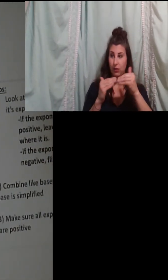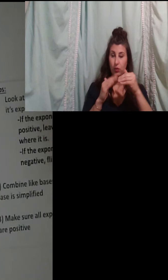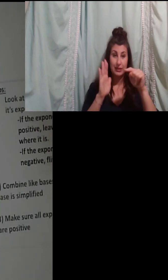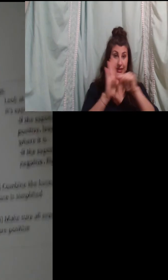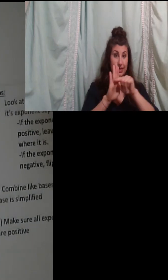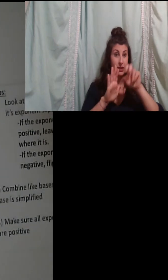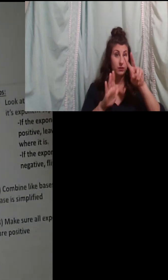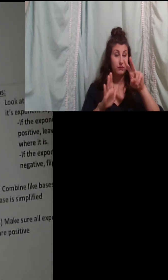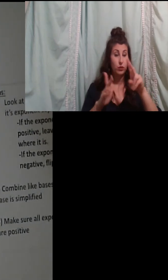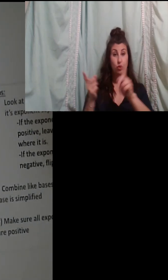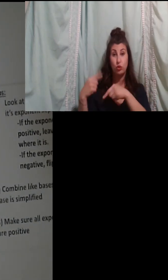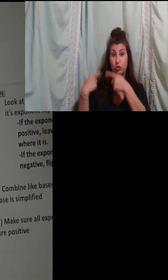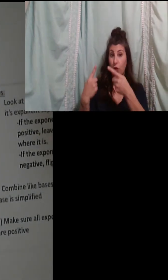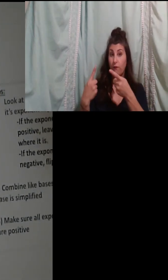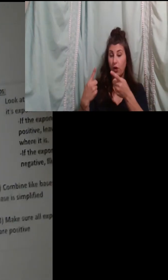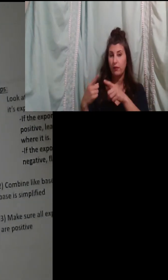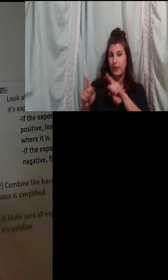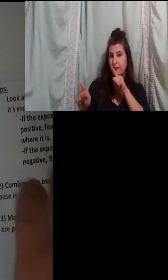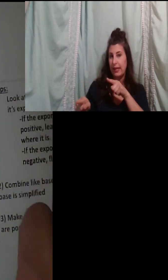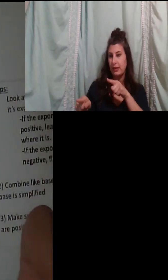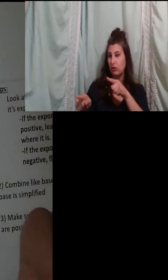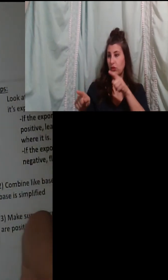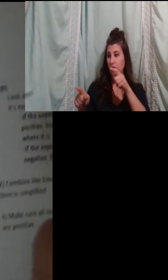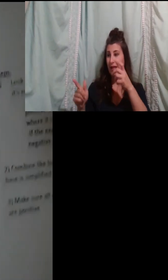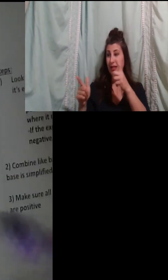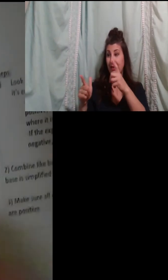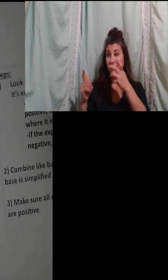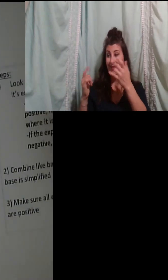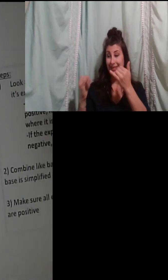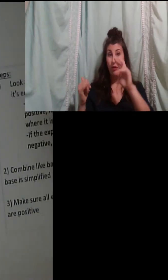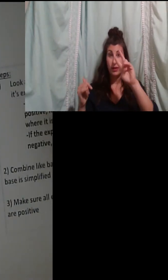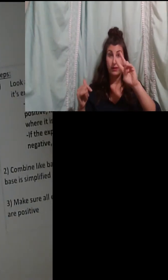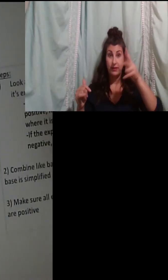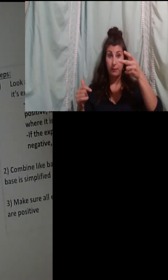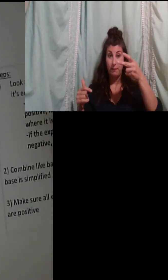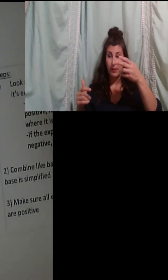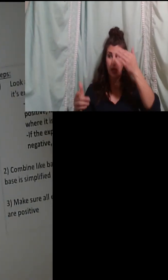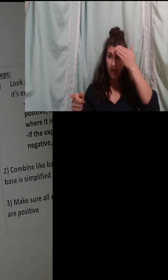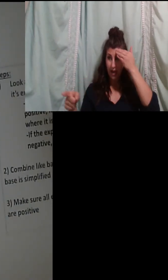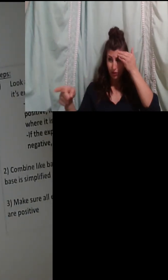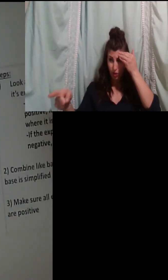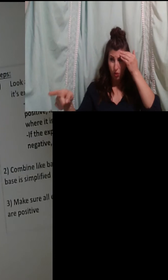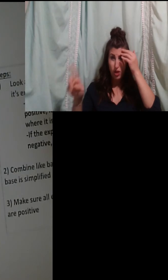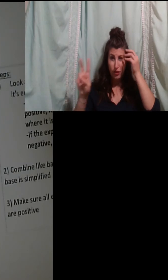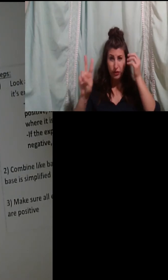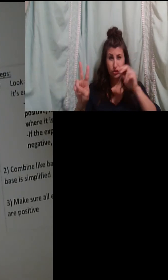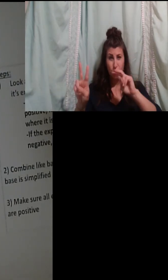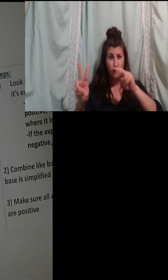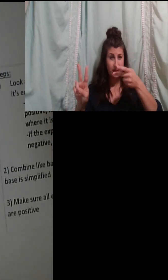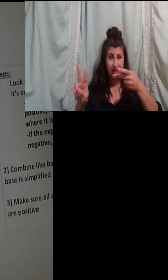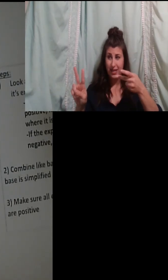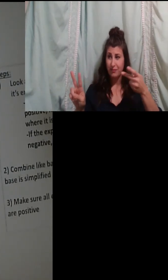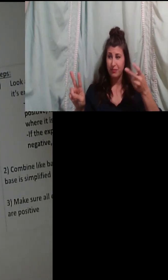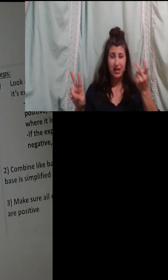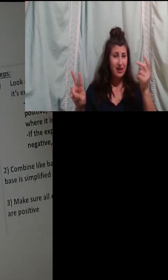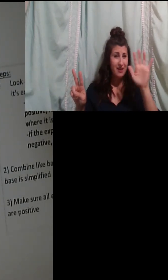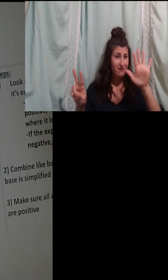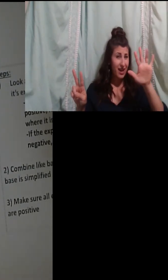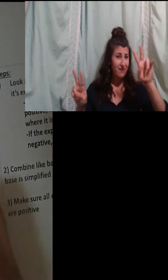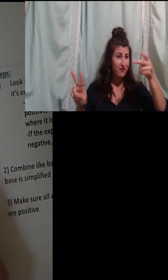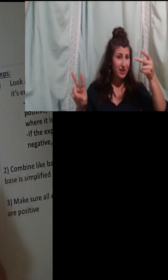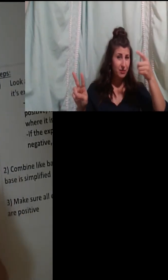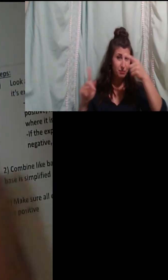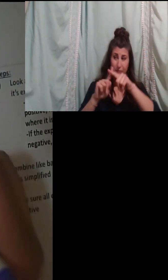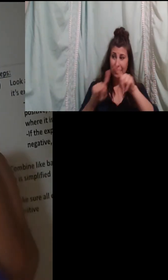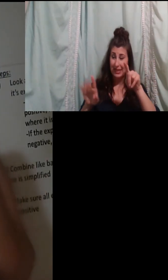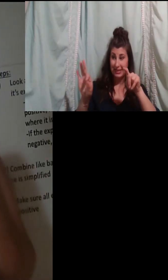have so far when I use my rules. Now I need a flip. Okay, well, I know this one's going to flip to the bottom, that one's going to flip, that one's going